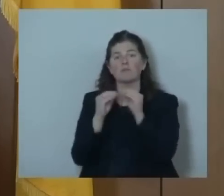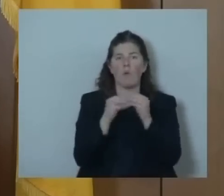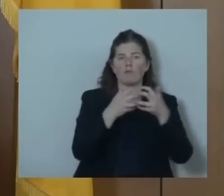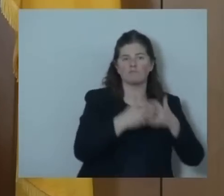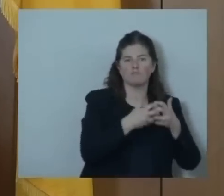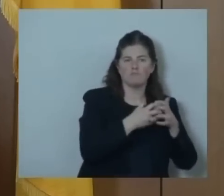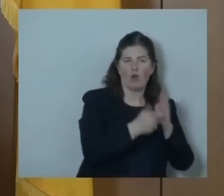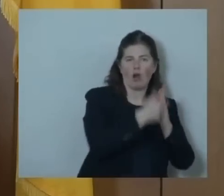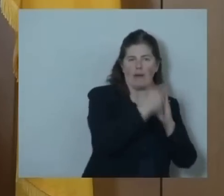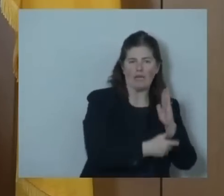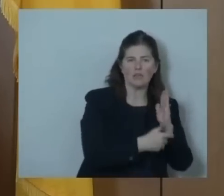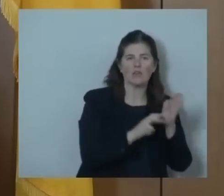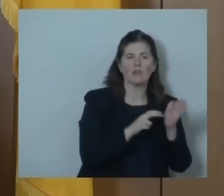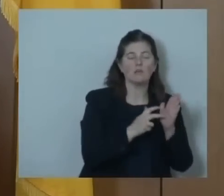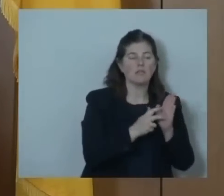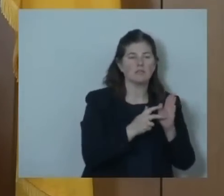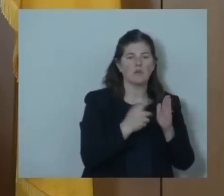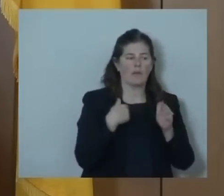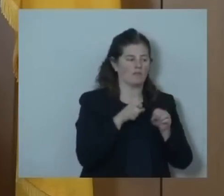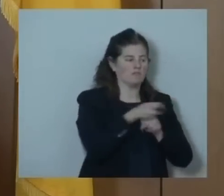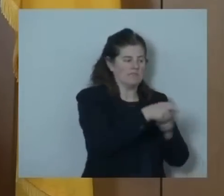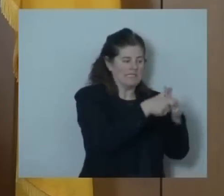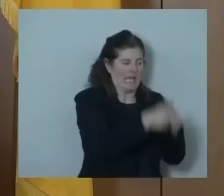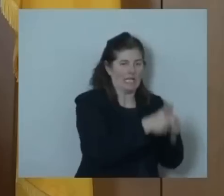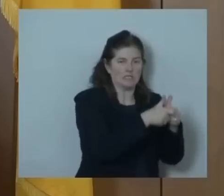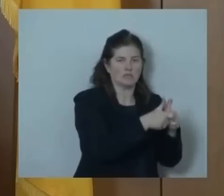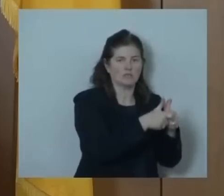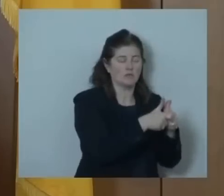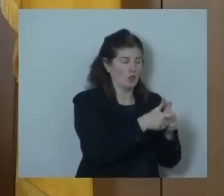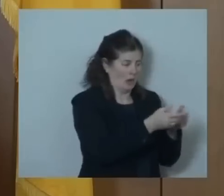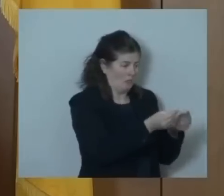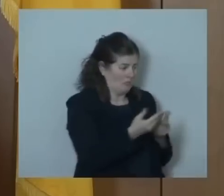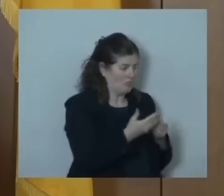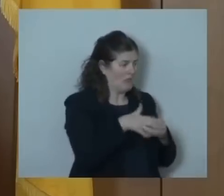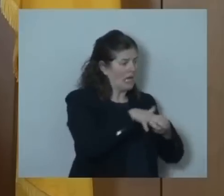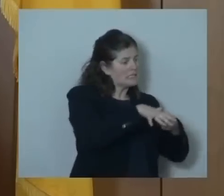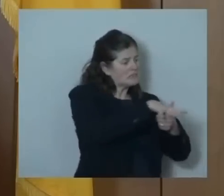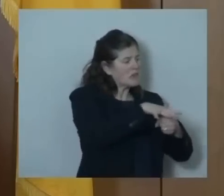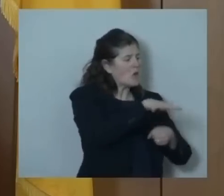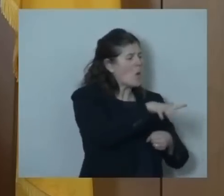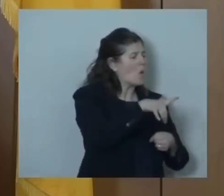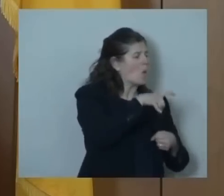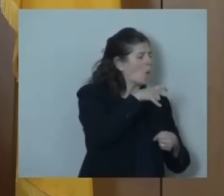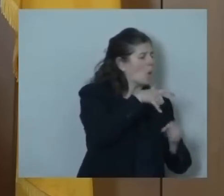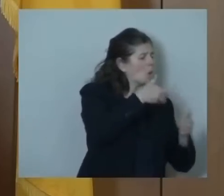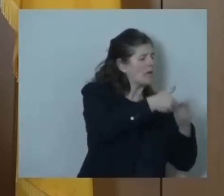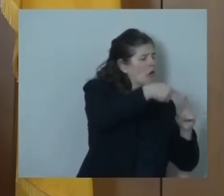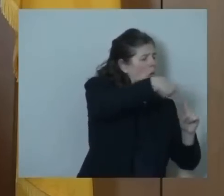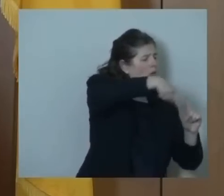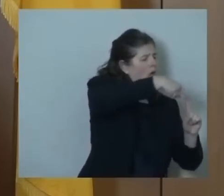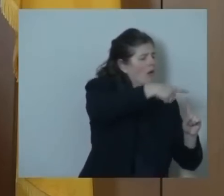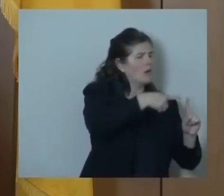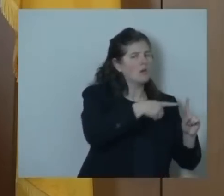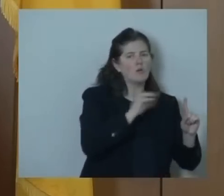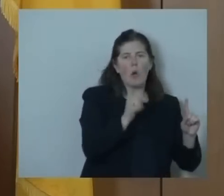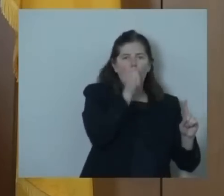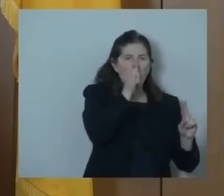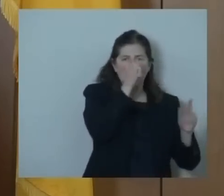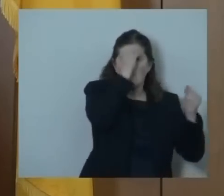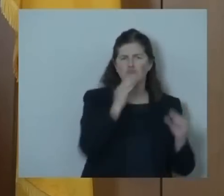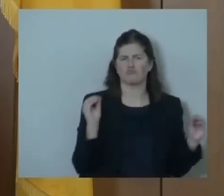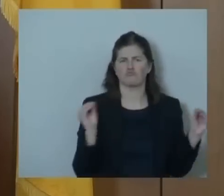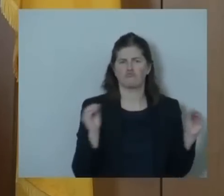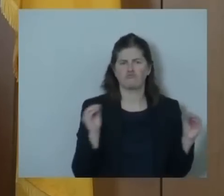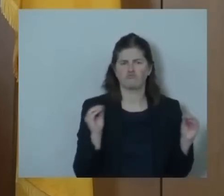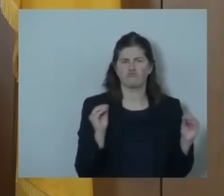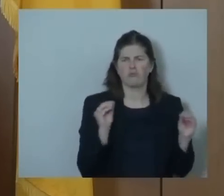allows someone to get a text, gives us a sense sort of geographically about who might be exposed. No private data